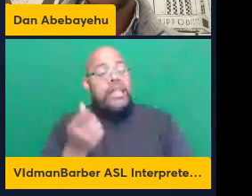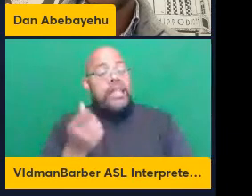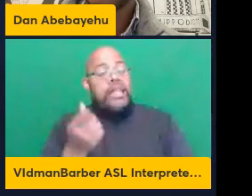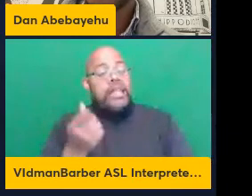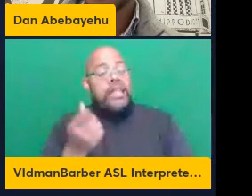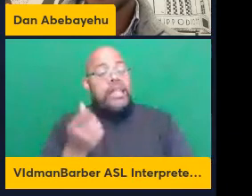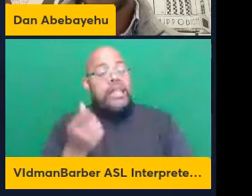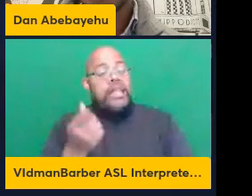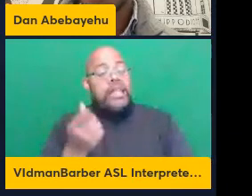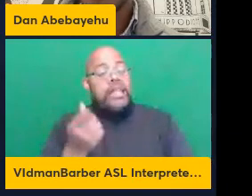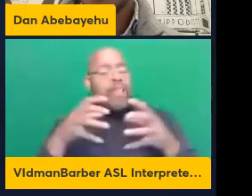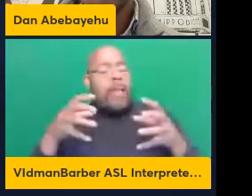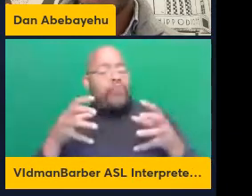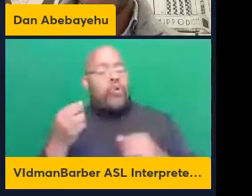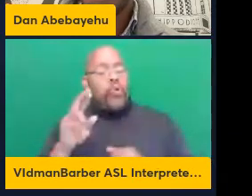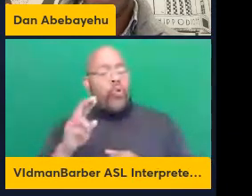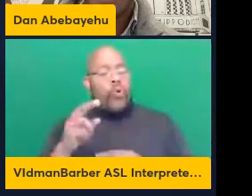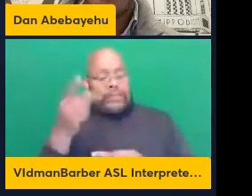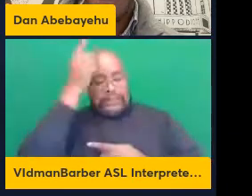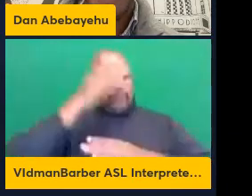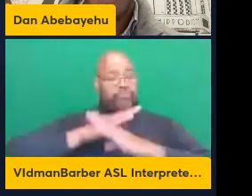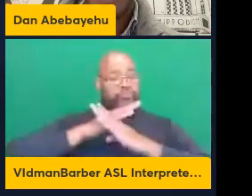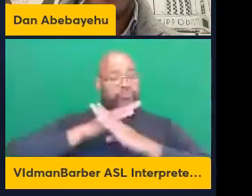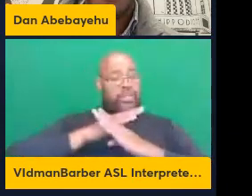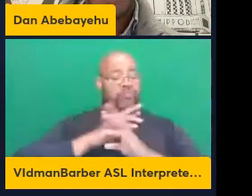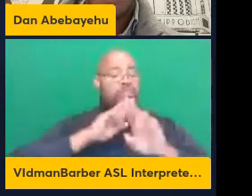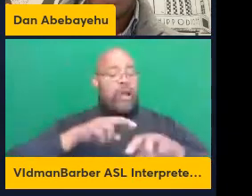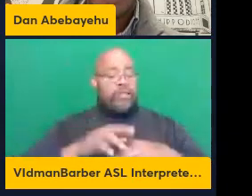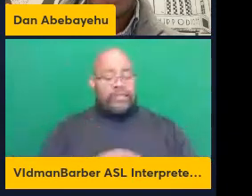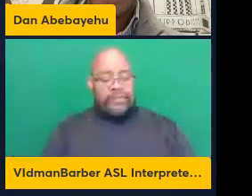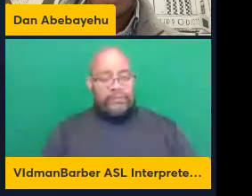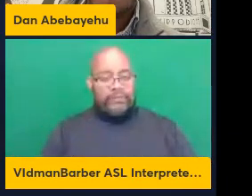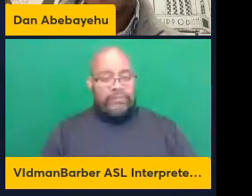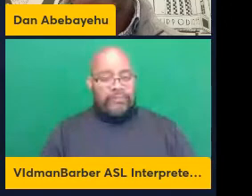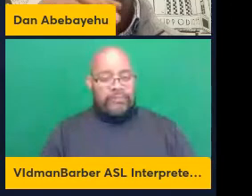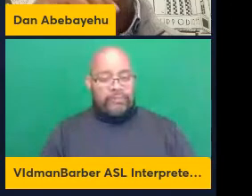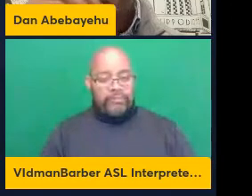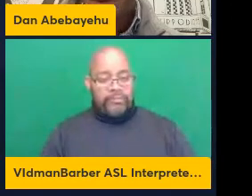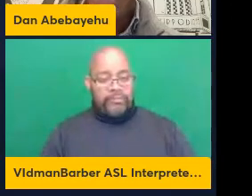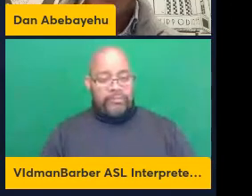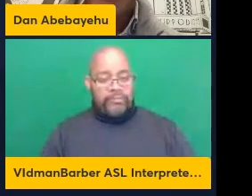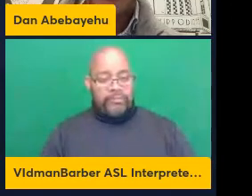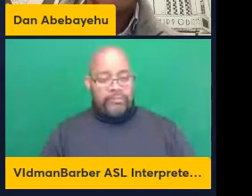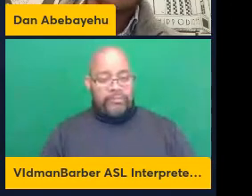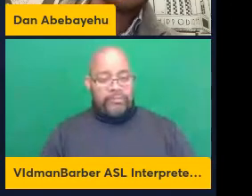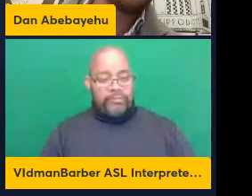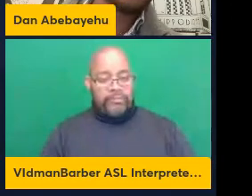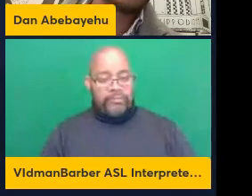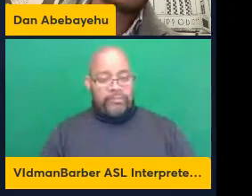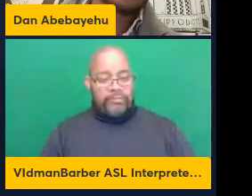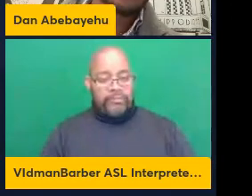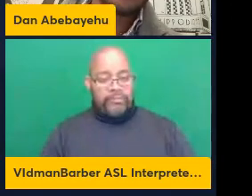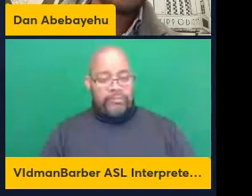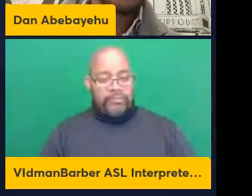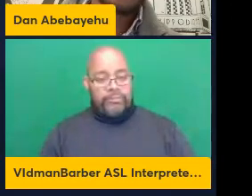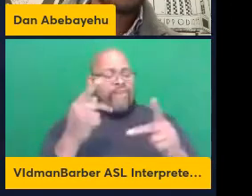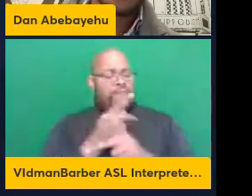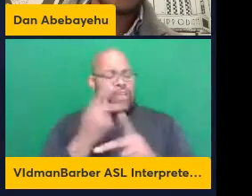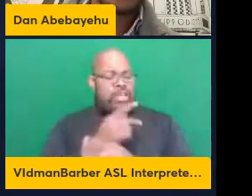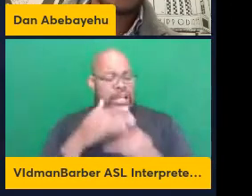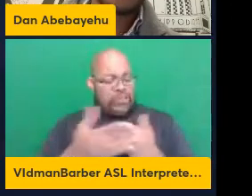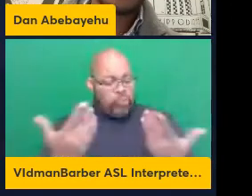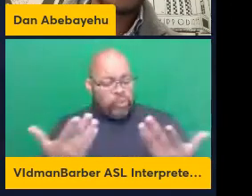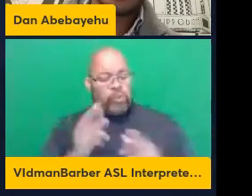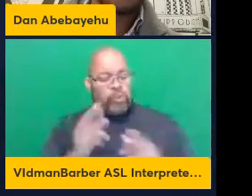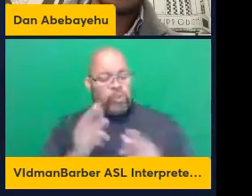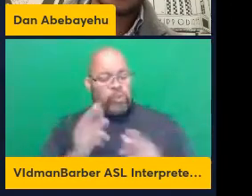inflammatory or immune responsive fibroblast subpopulation. what we next wanted to try and figure out was leveraging the